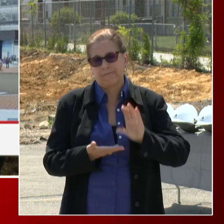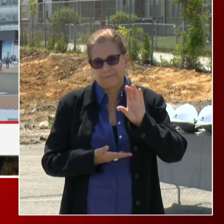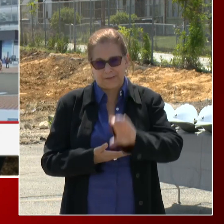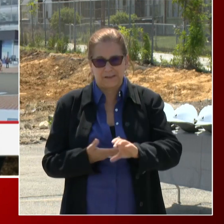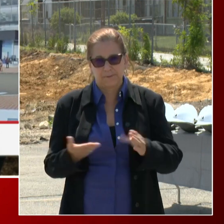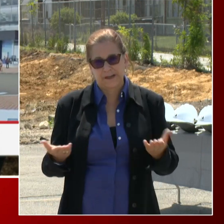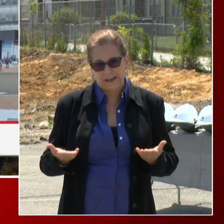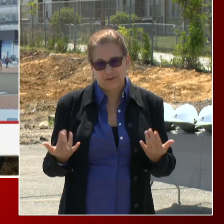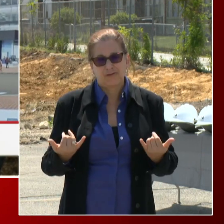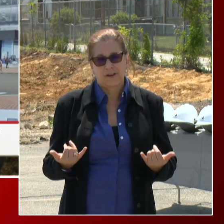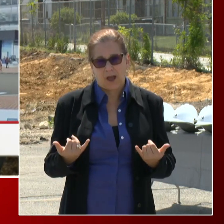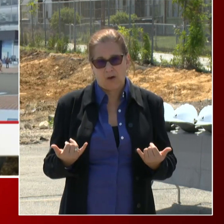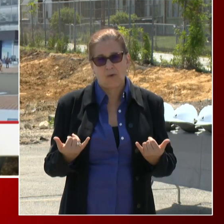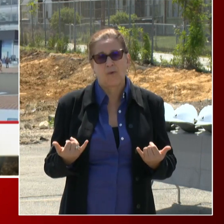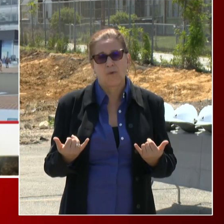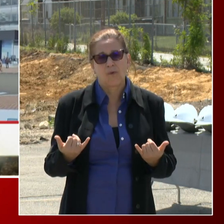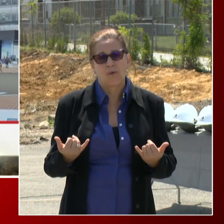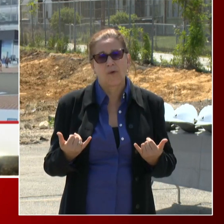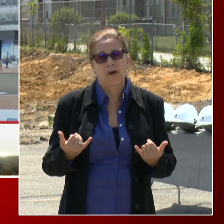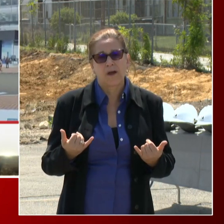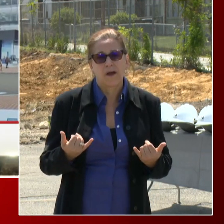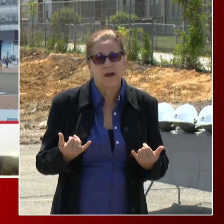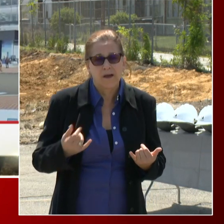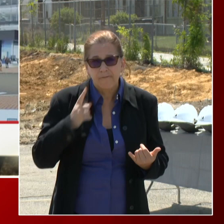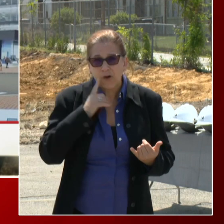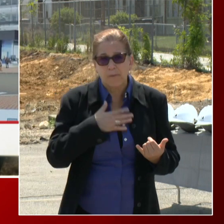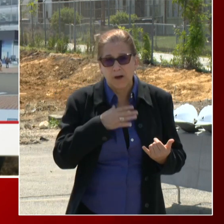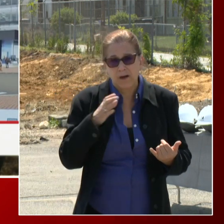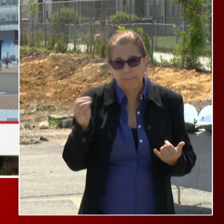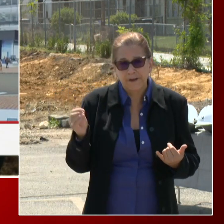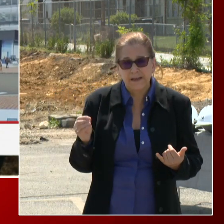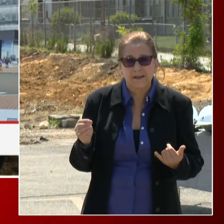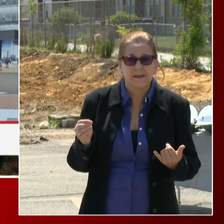capital. I speak for my firm. I speak for